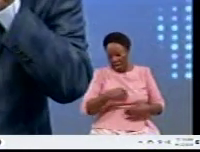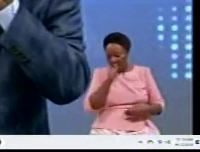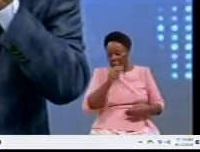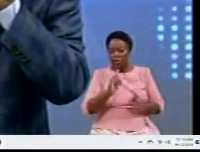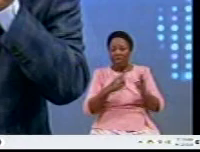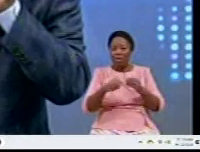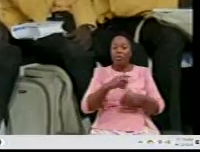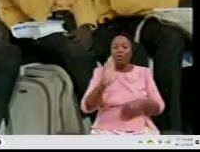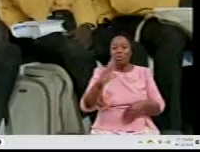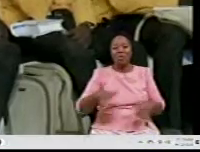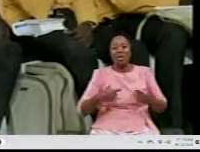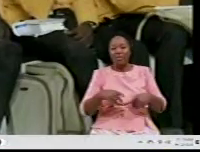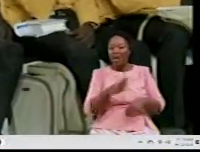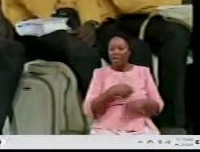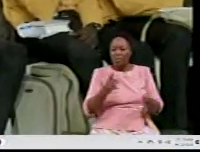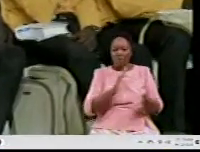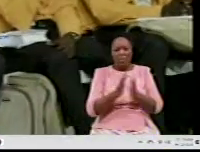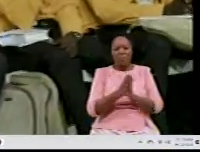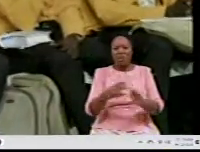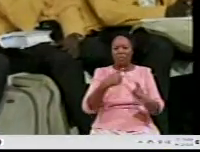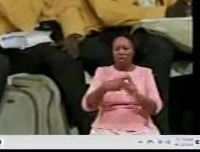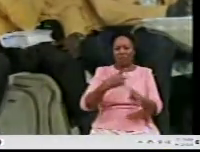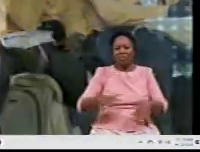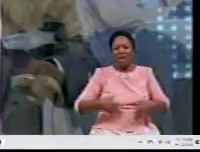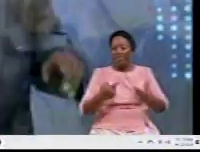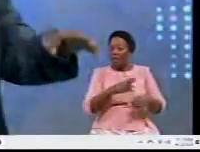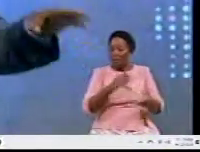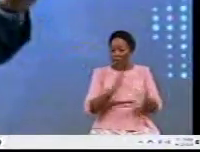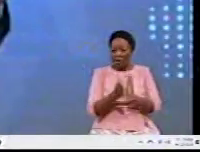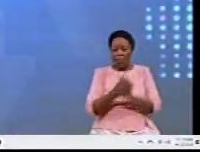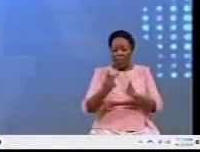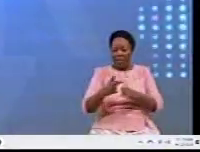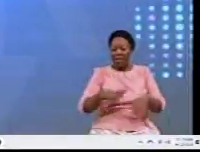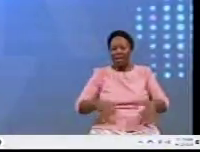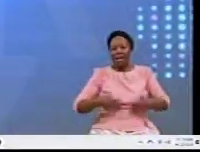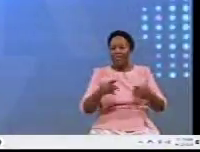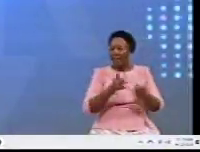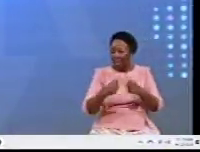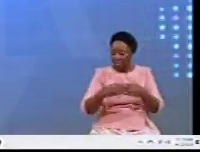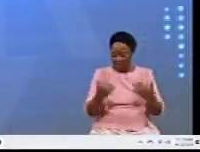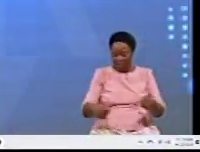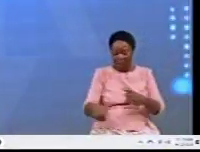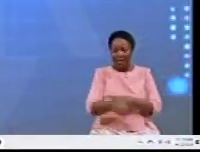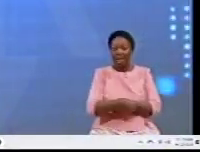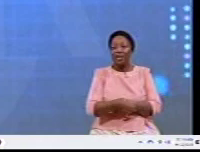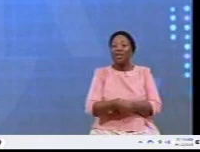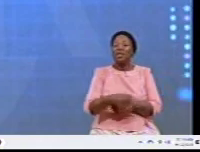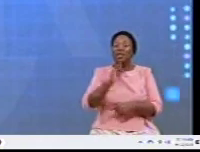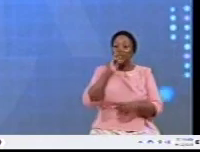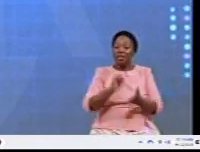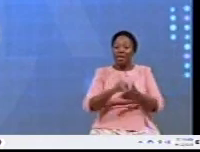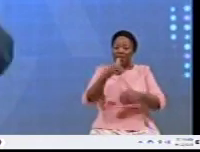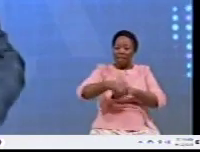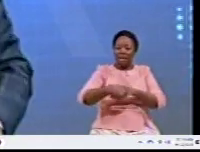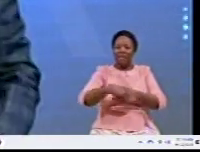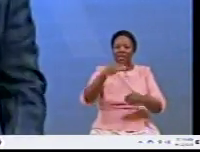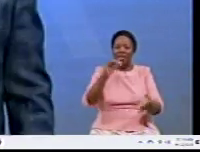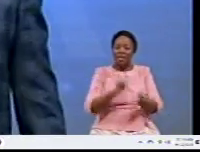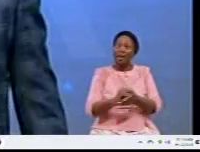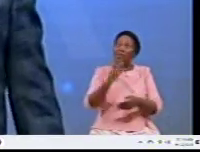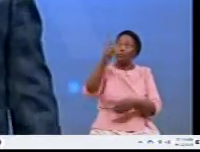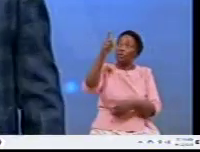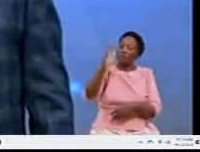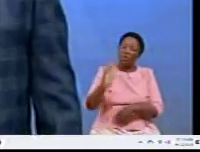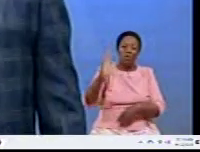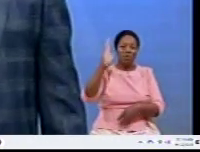positive life. It will become a practical life. And tonight is that night that God